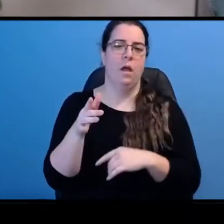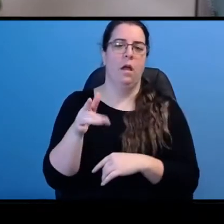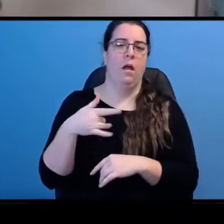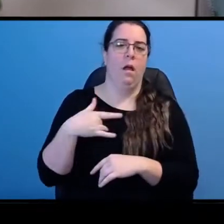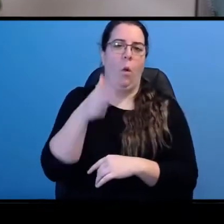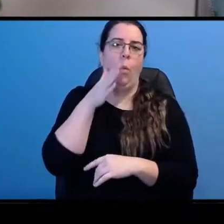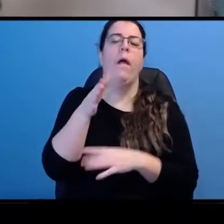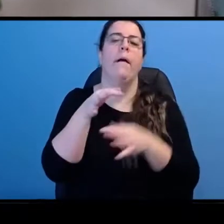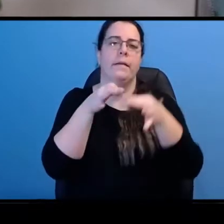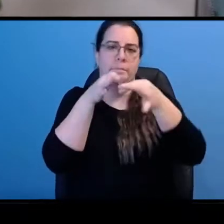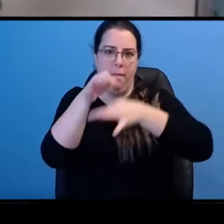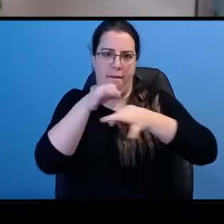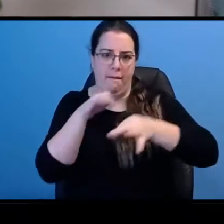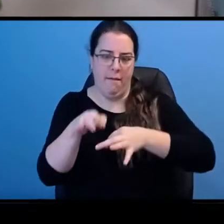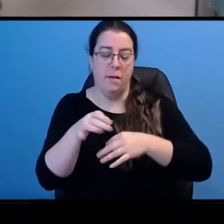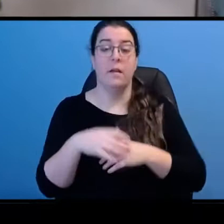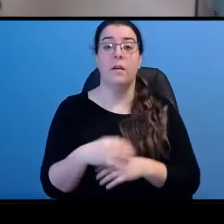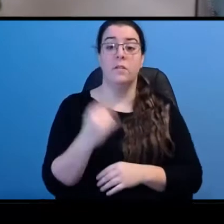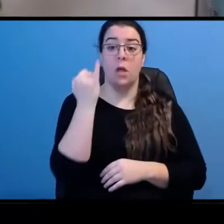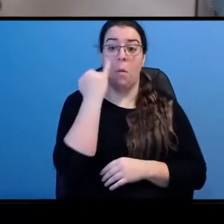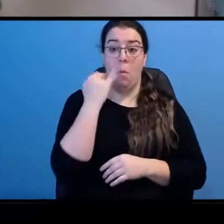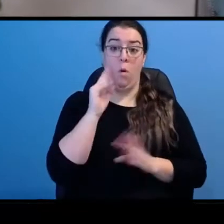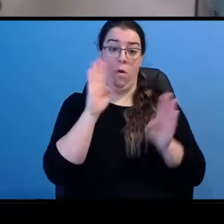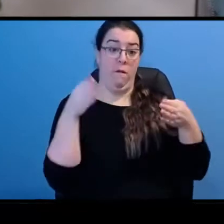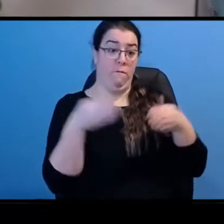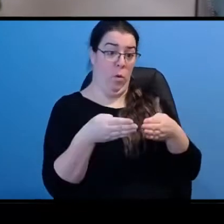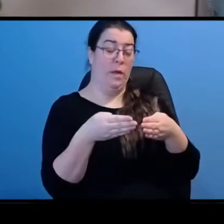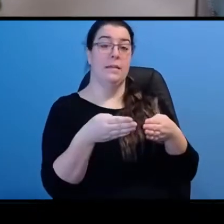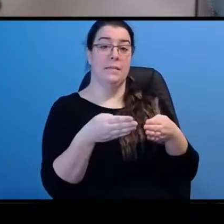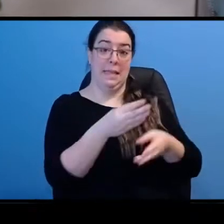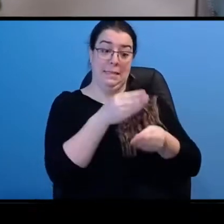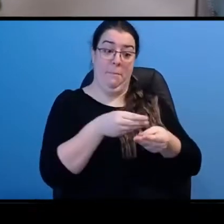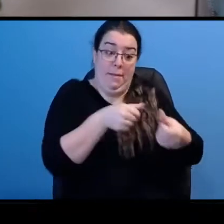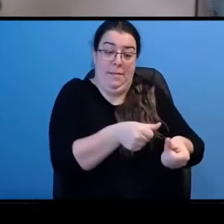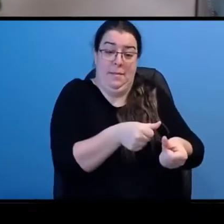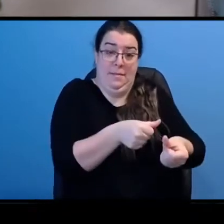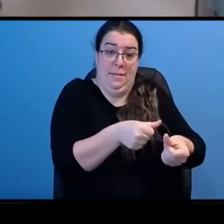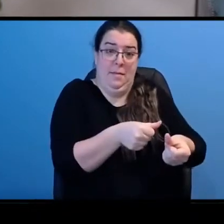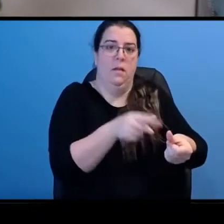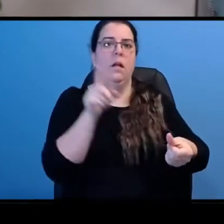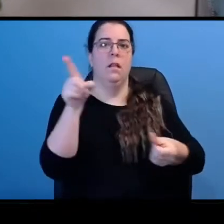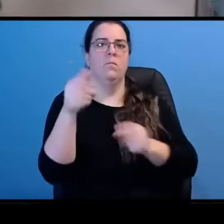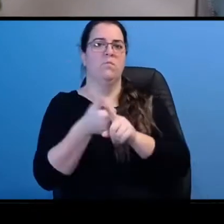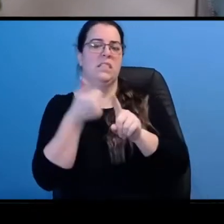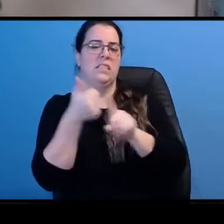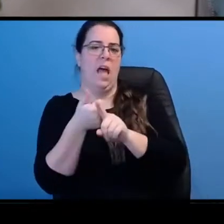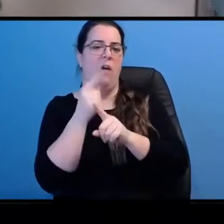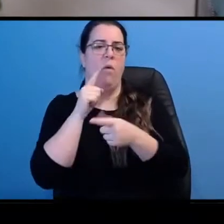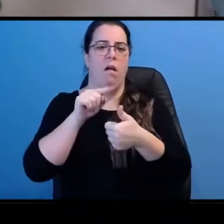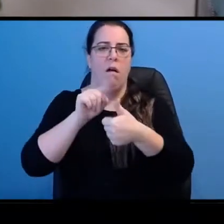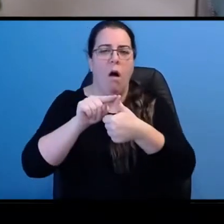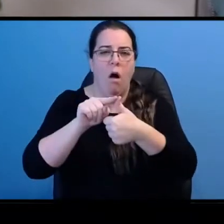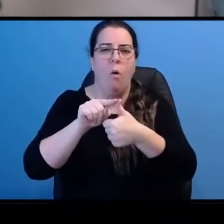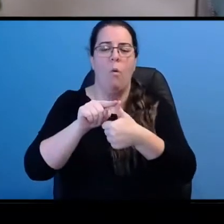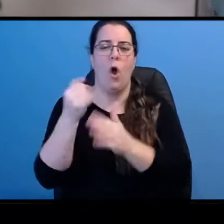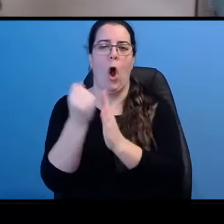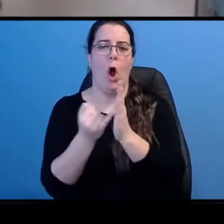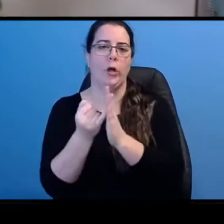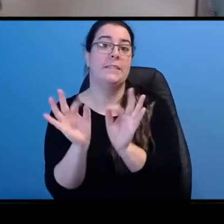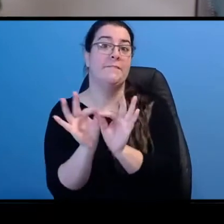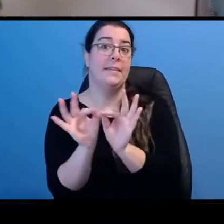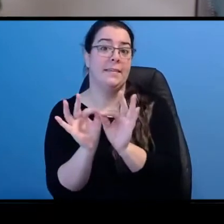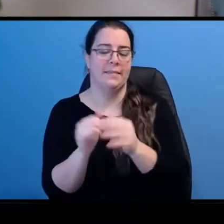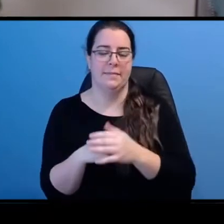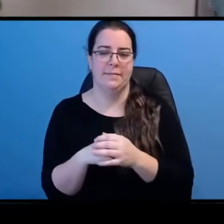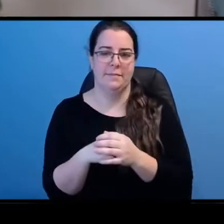say, these are artist fees. So break down how much money you're paying artists, and it'll say, these are the kinds